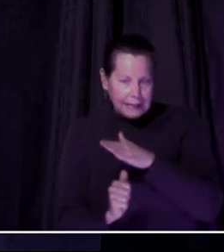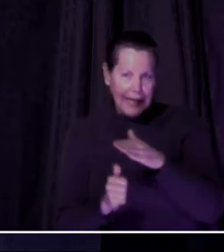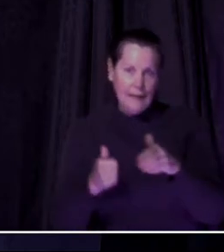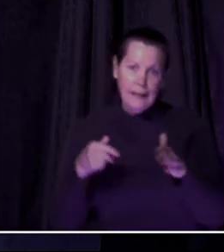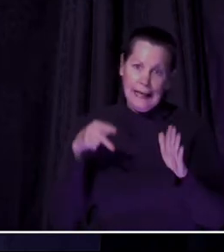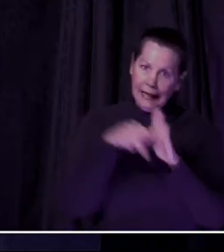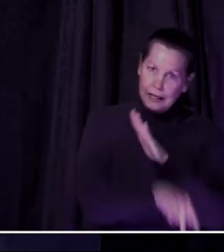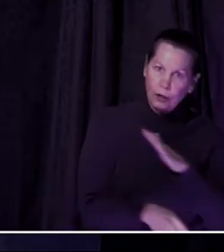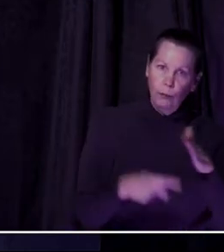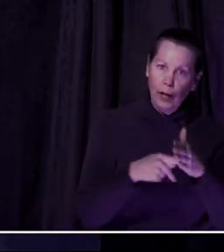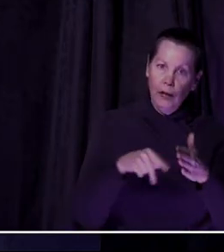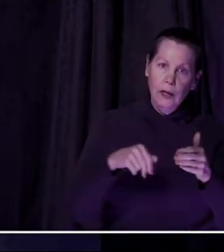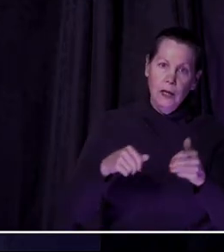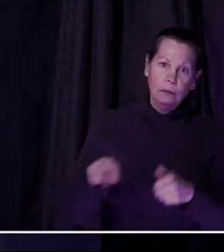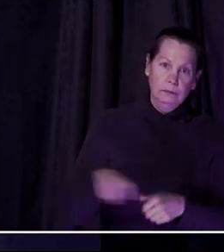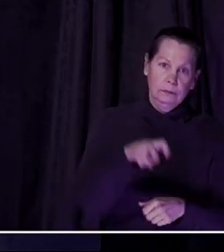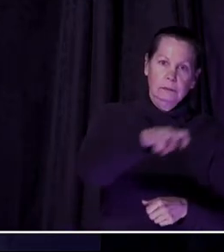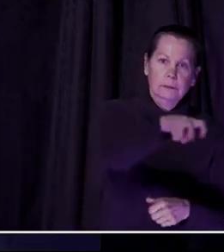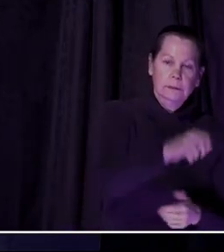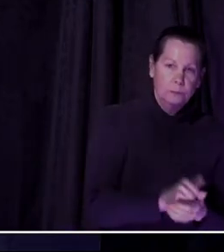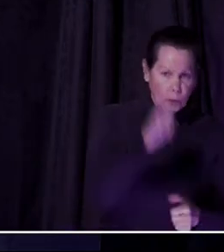Okay?